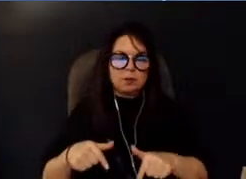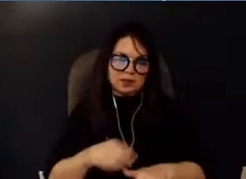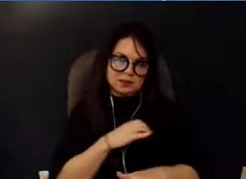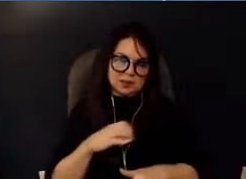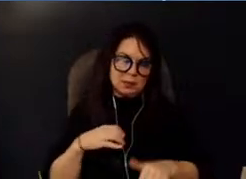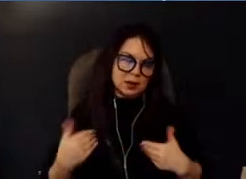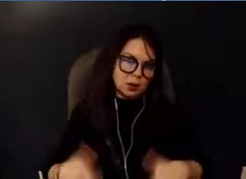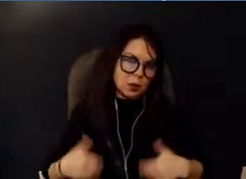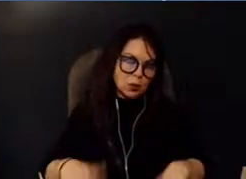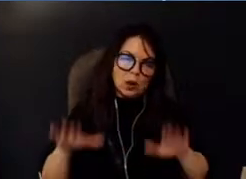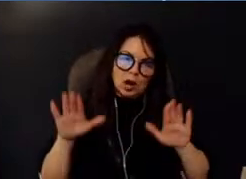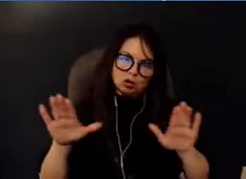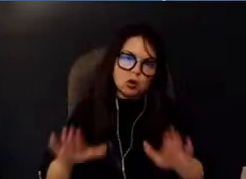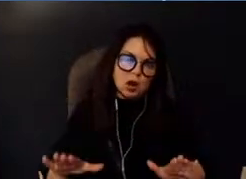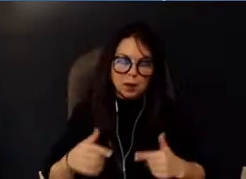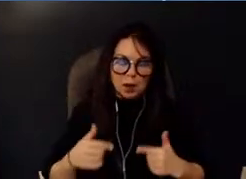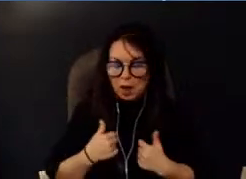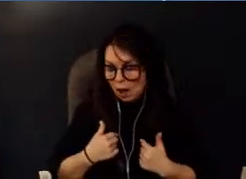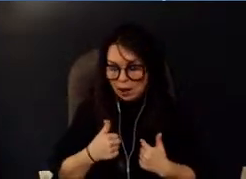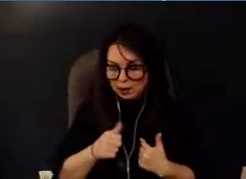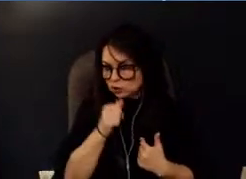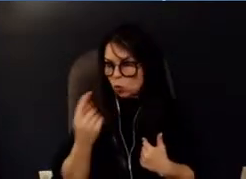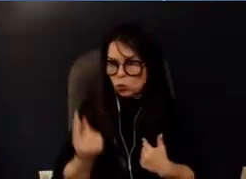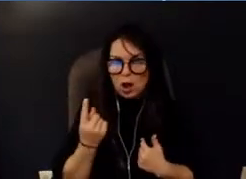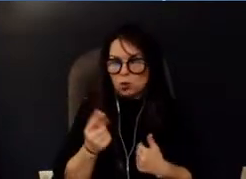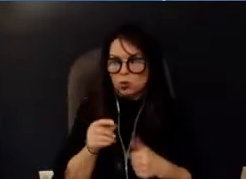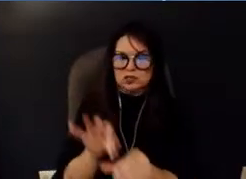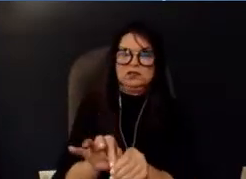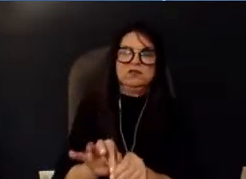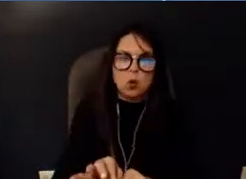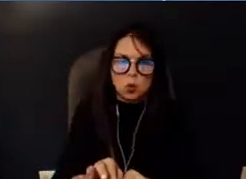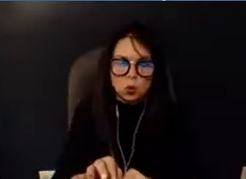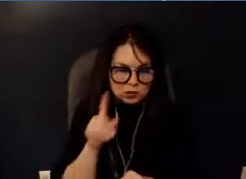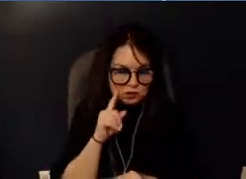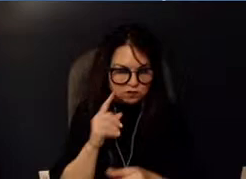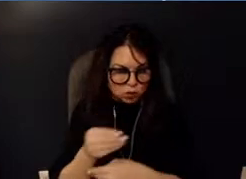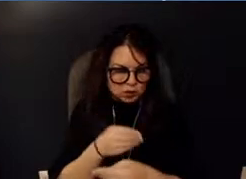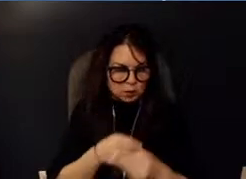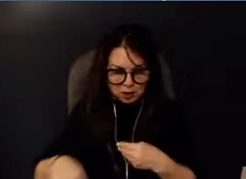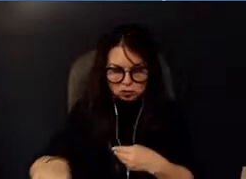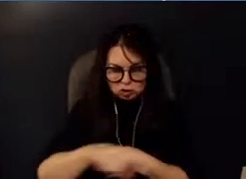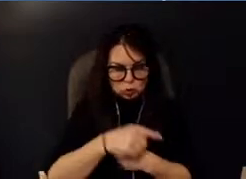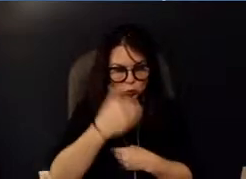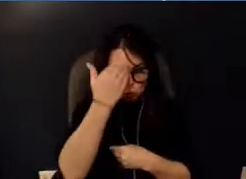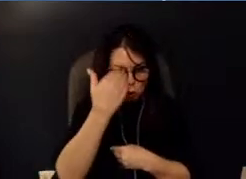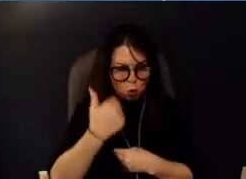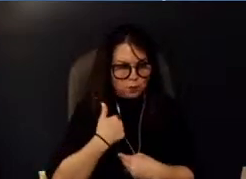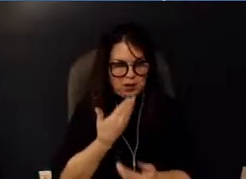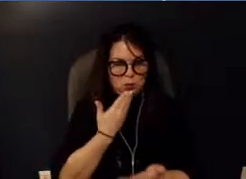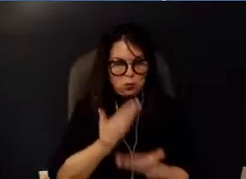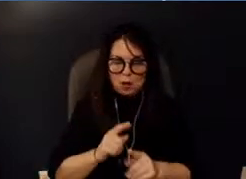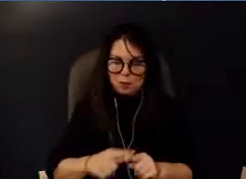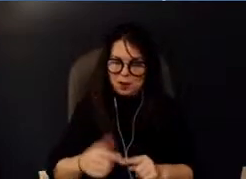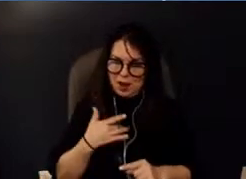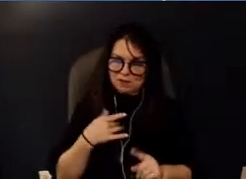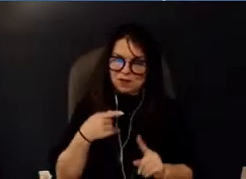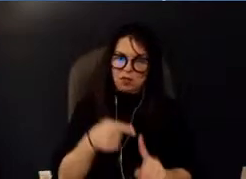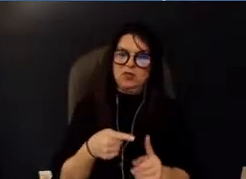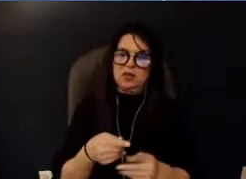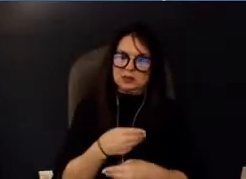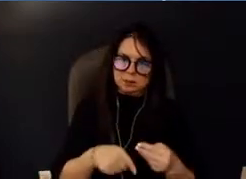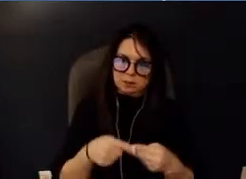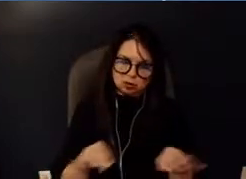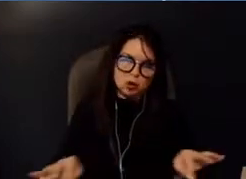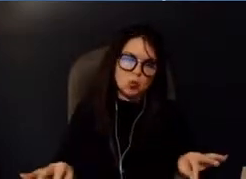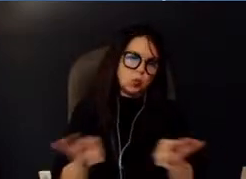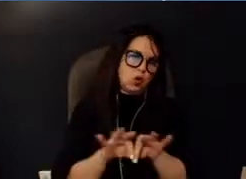always vote for the budget. Those of you who know me well know that. I really felt like this was a budget worth adopting this year on a